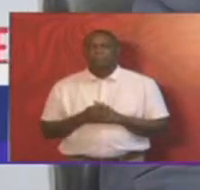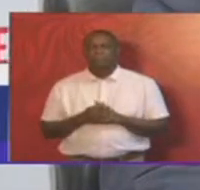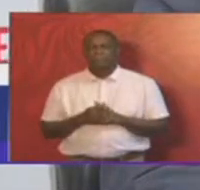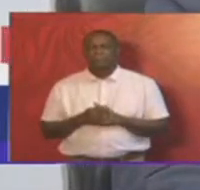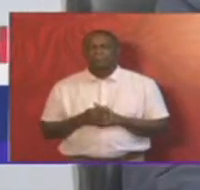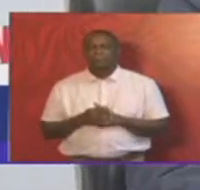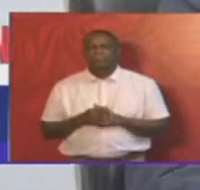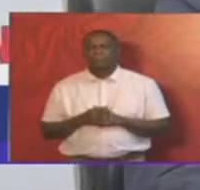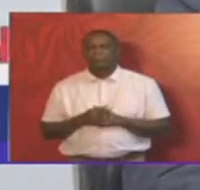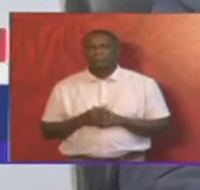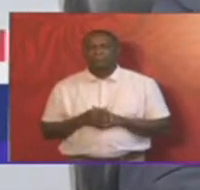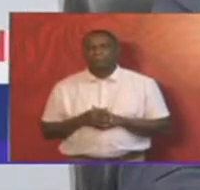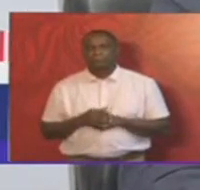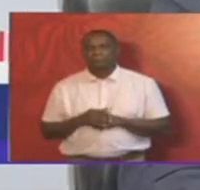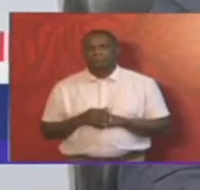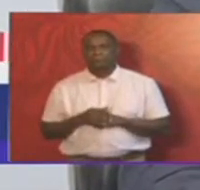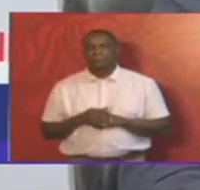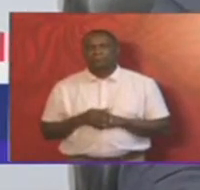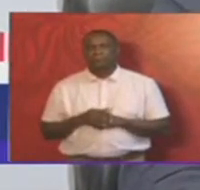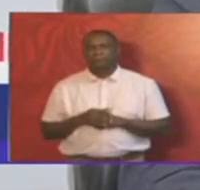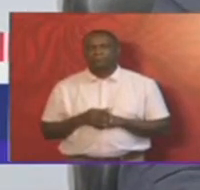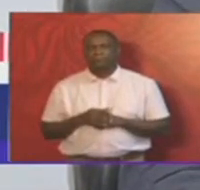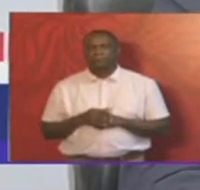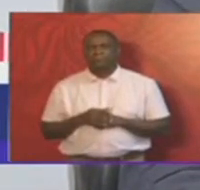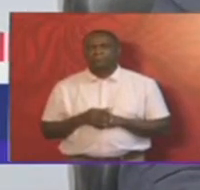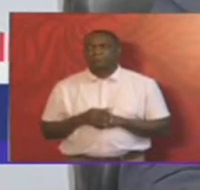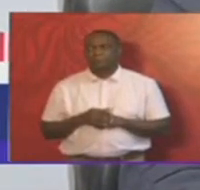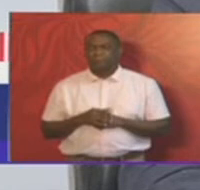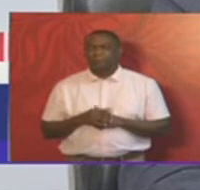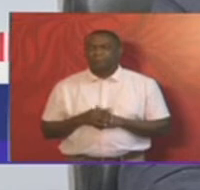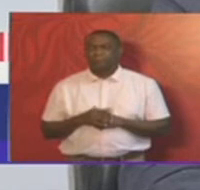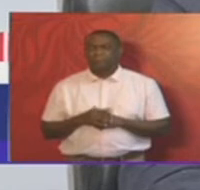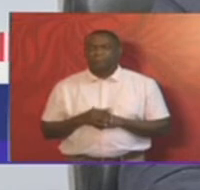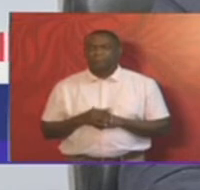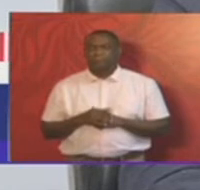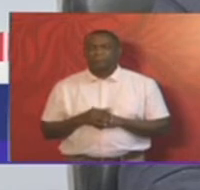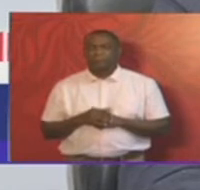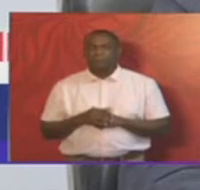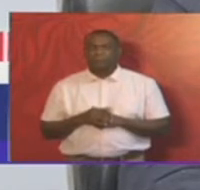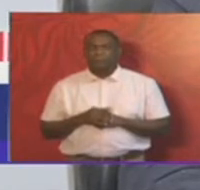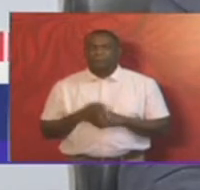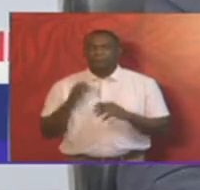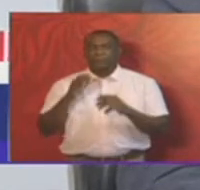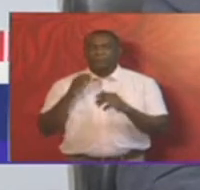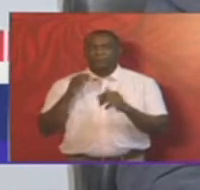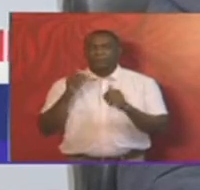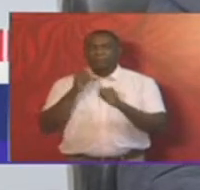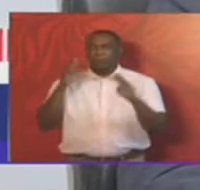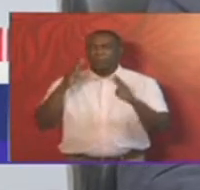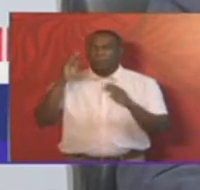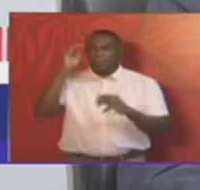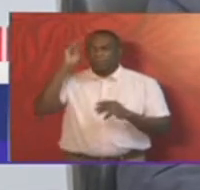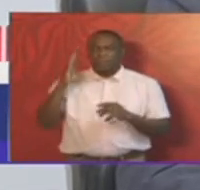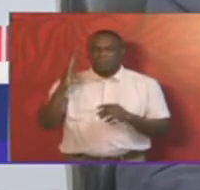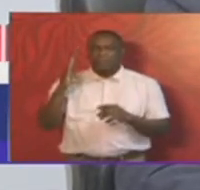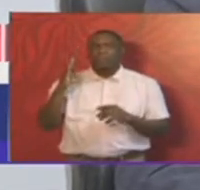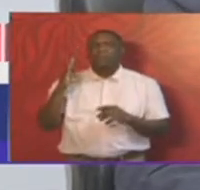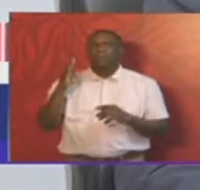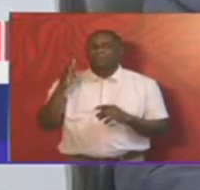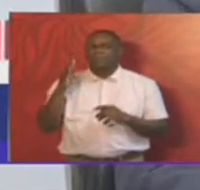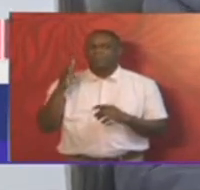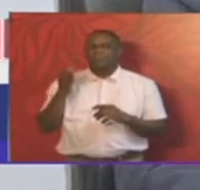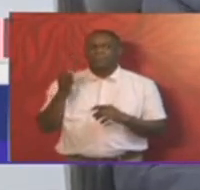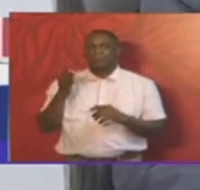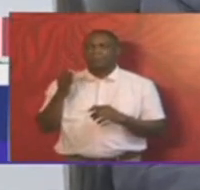Good morning to the Honorable Minister, to Dr. Richards, members of the media, members of the viewing and listening public. So I'll begin, as Al said,